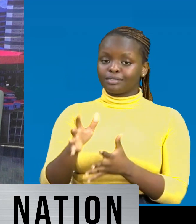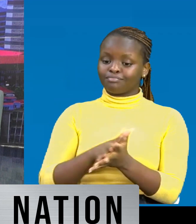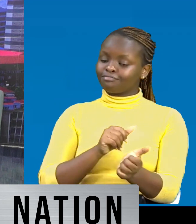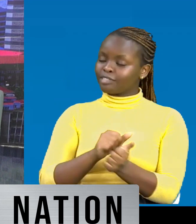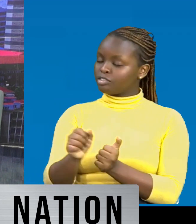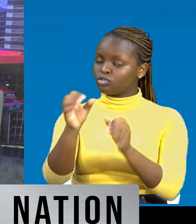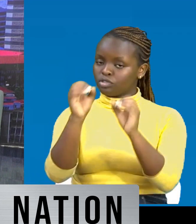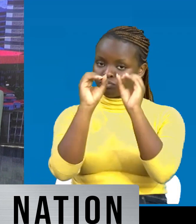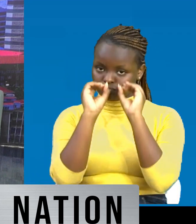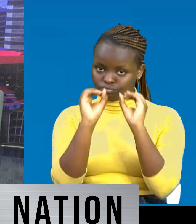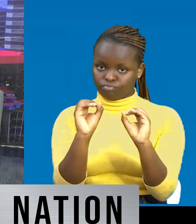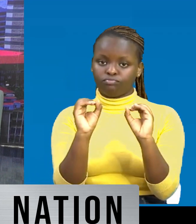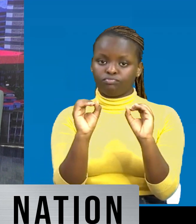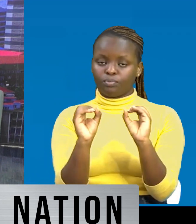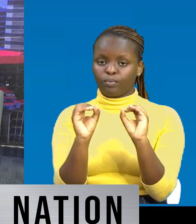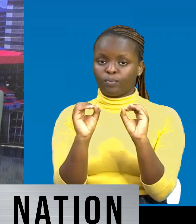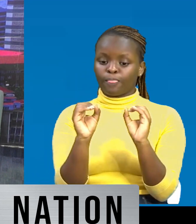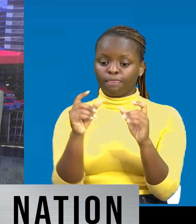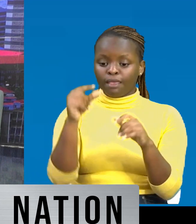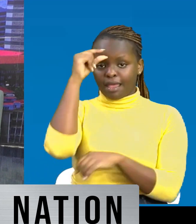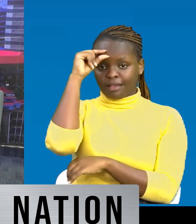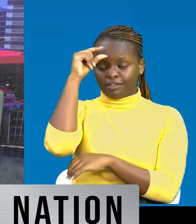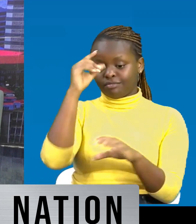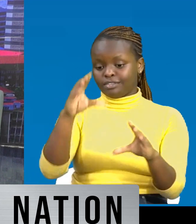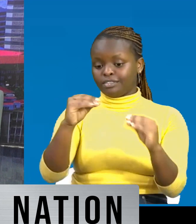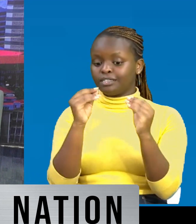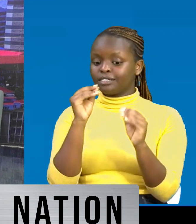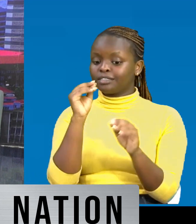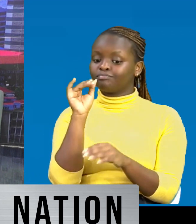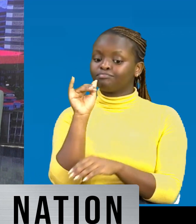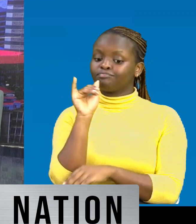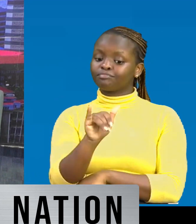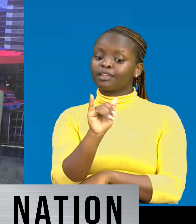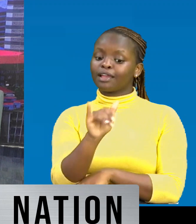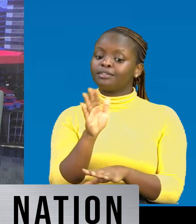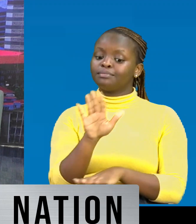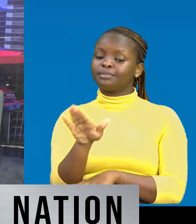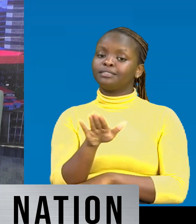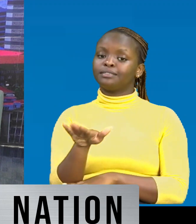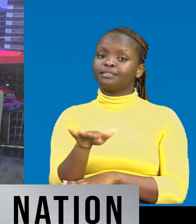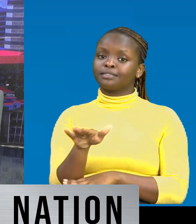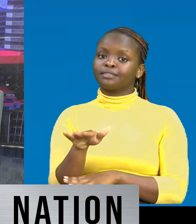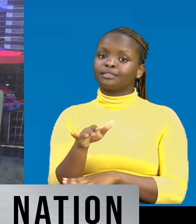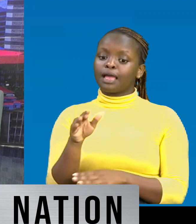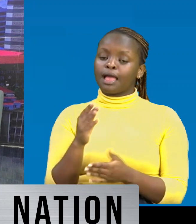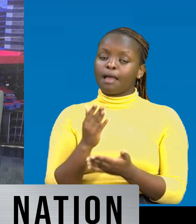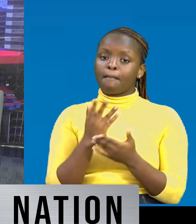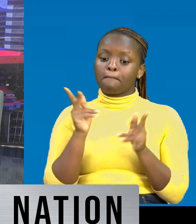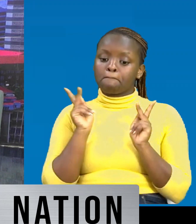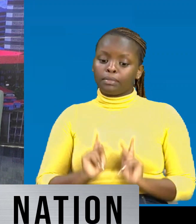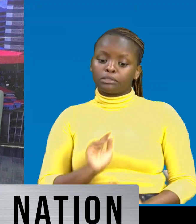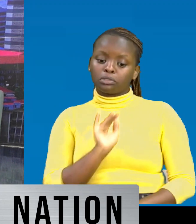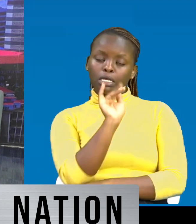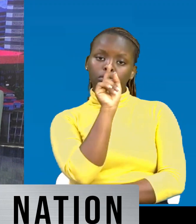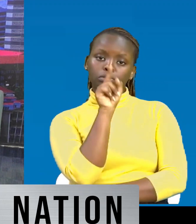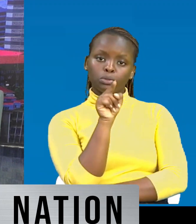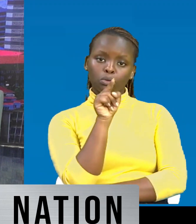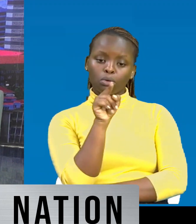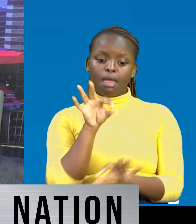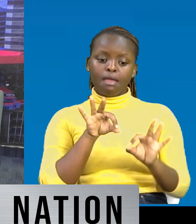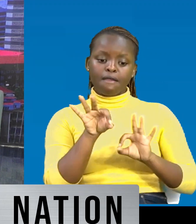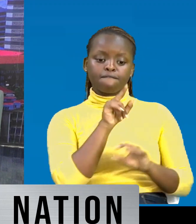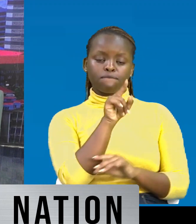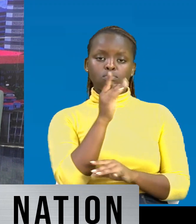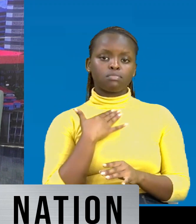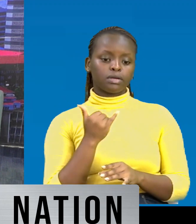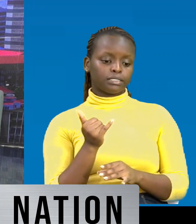upon. And for me, government should take that position. Sorry. Someone would have asked you, if you wanted to